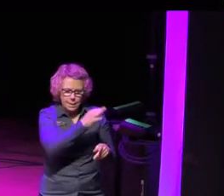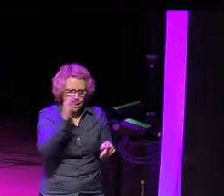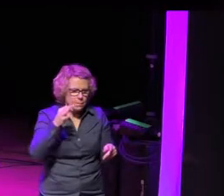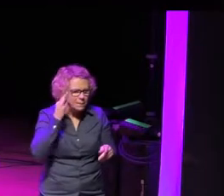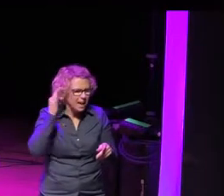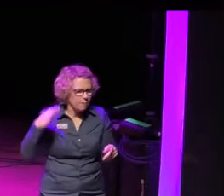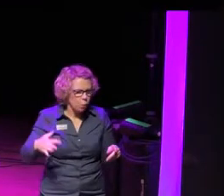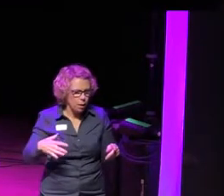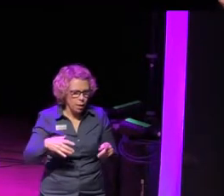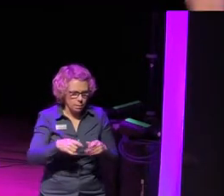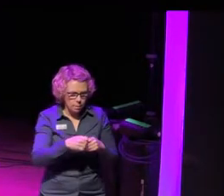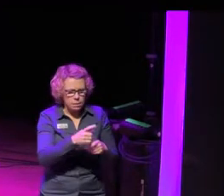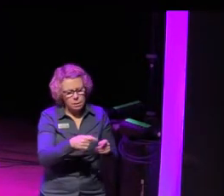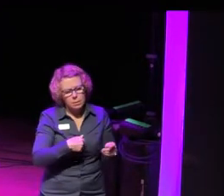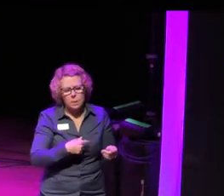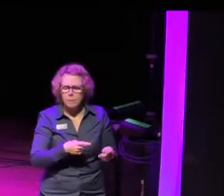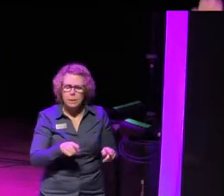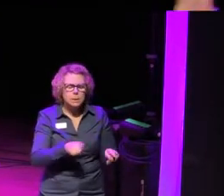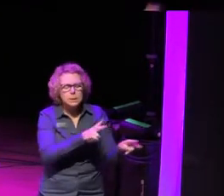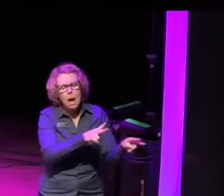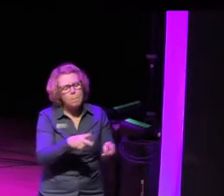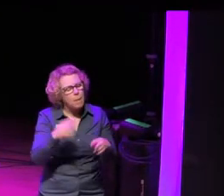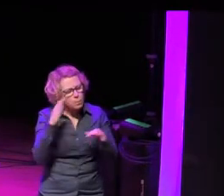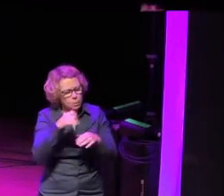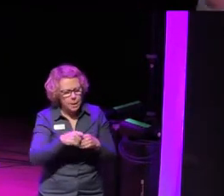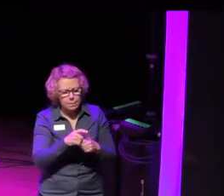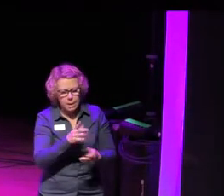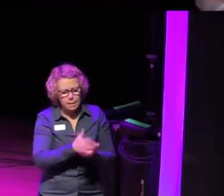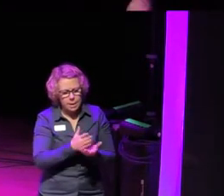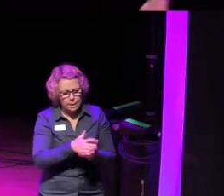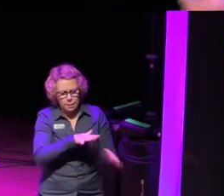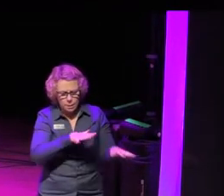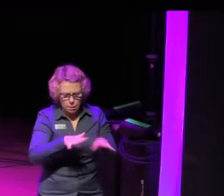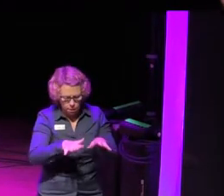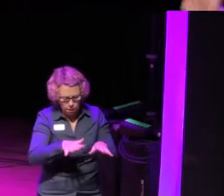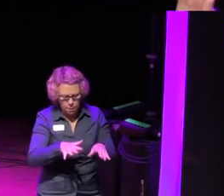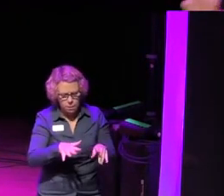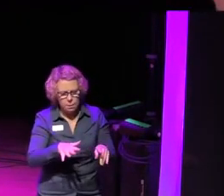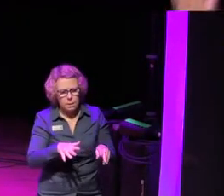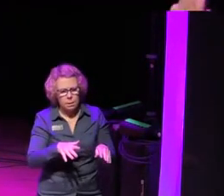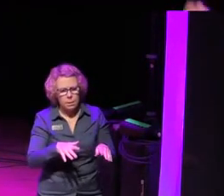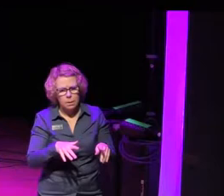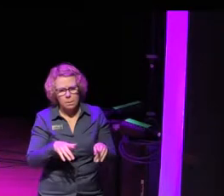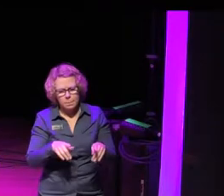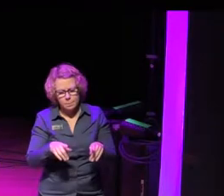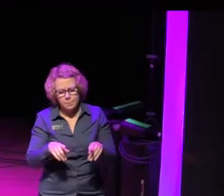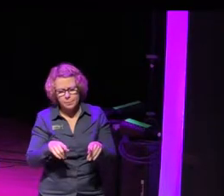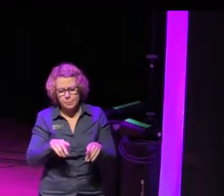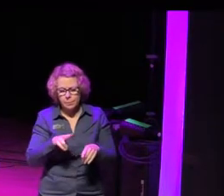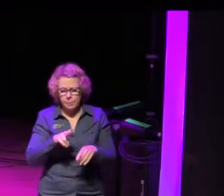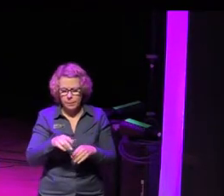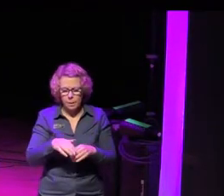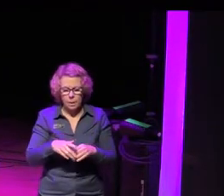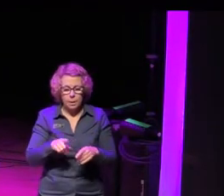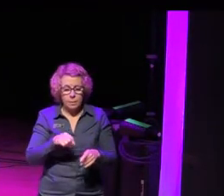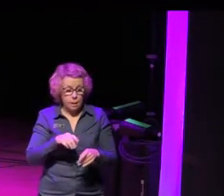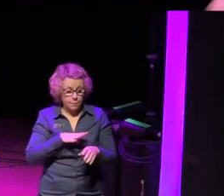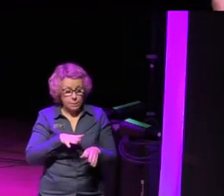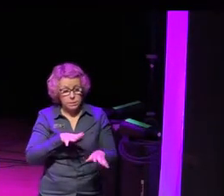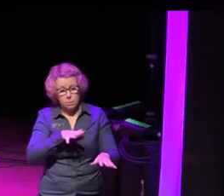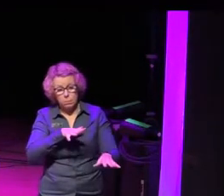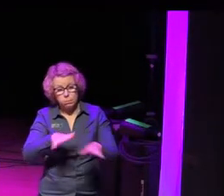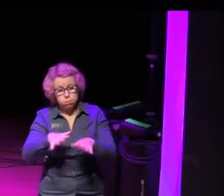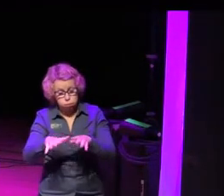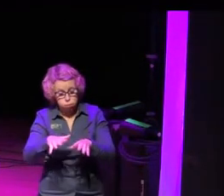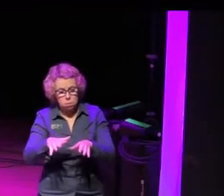it comes to earthquakes. Where in Turkey, when you have, now I mentioned Italy, now I turn to Turkey, when there are earthquakes there